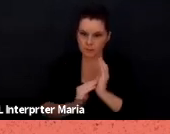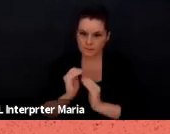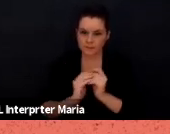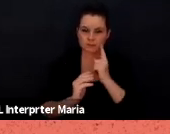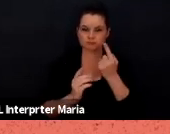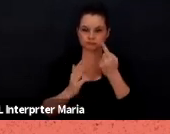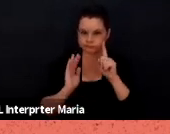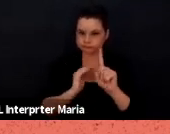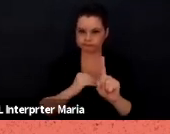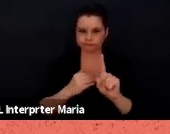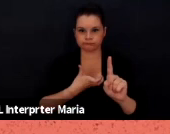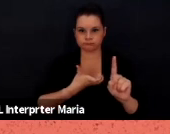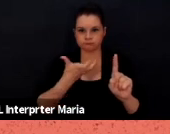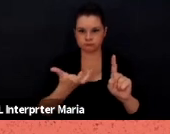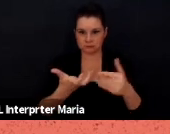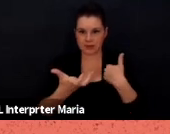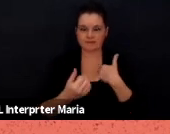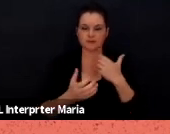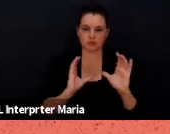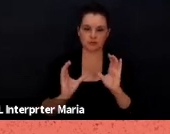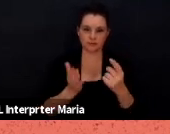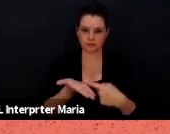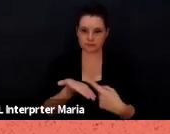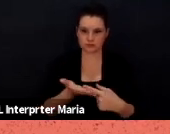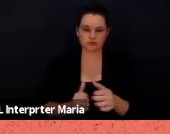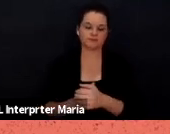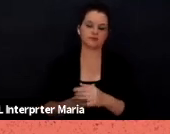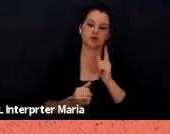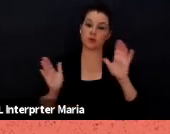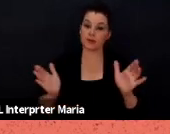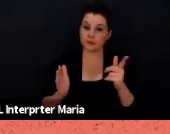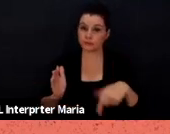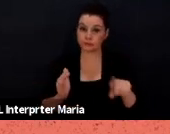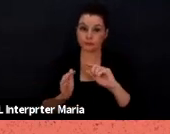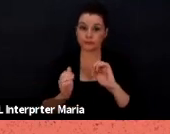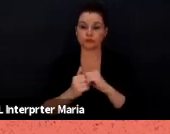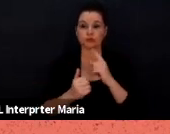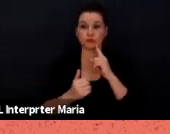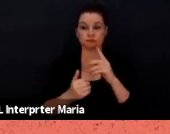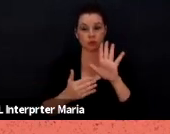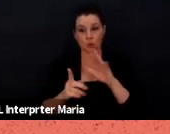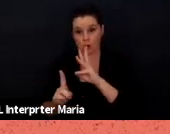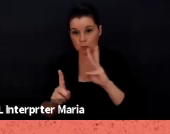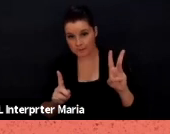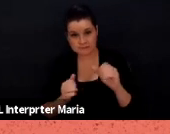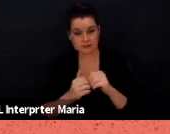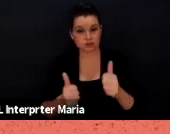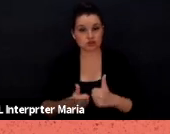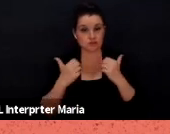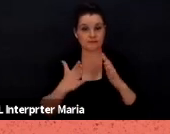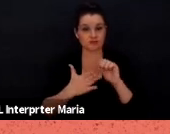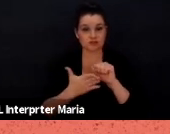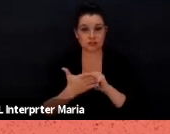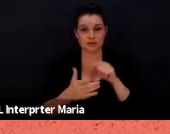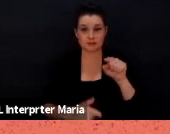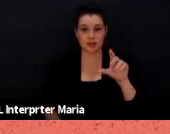forward and having these conversations. So I encourage you to go to our website, survivorsagenda.org,